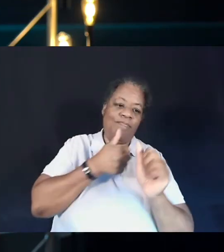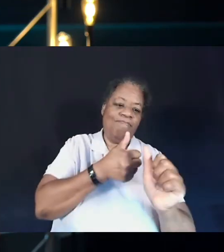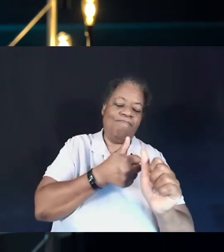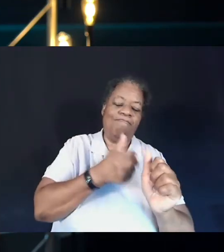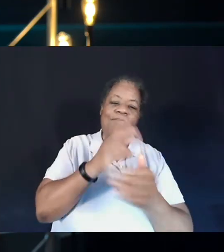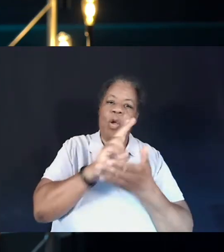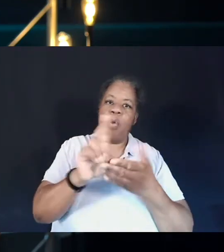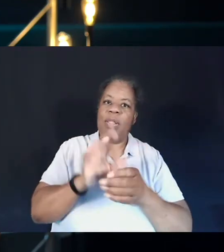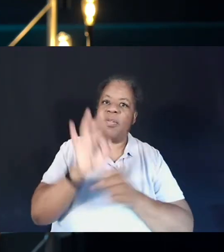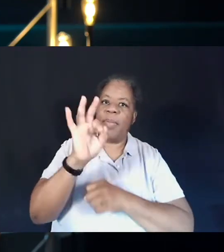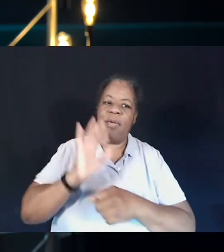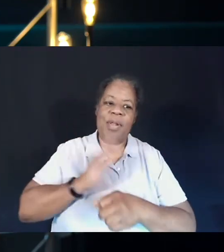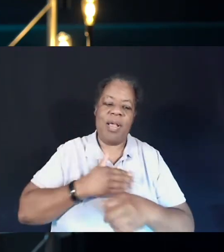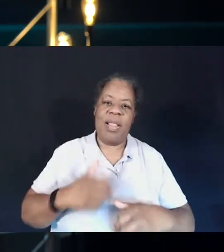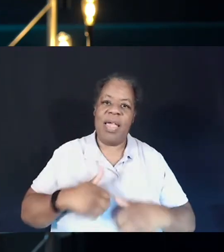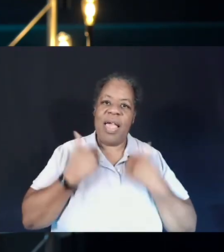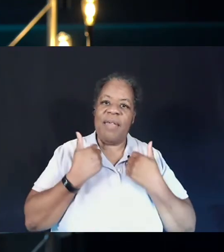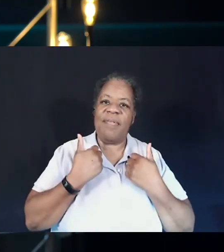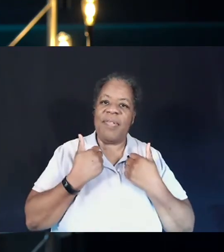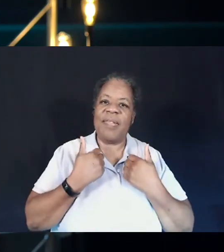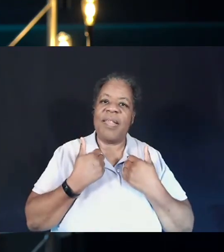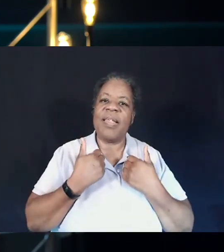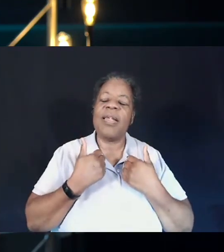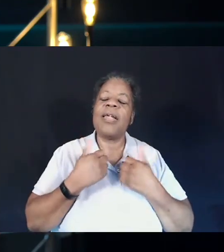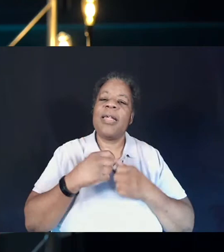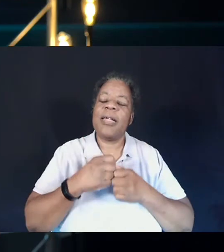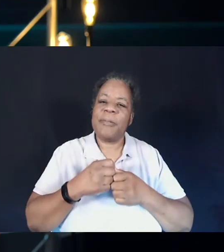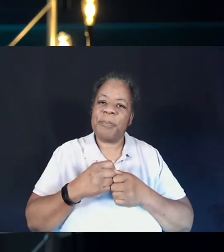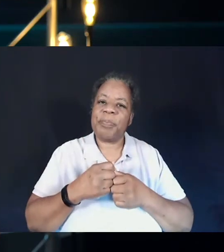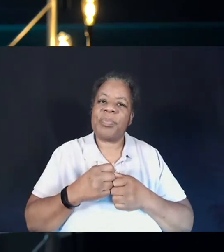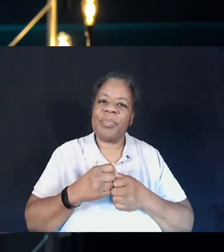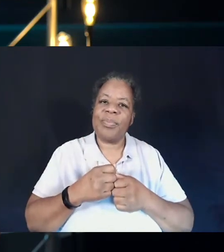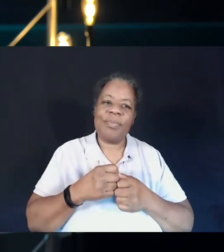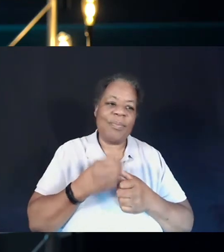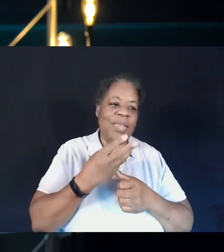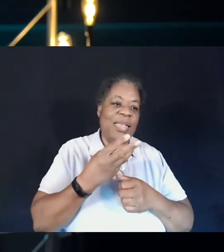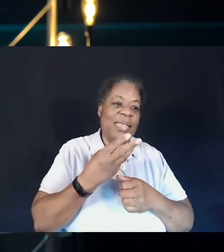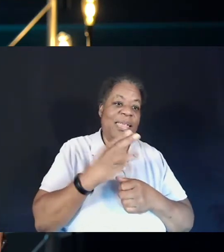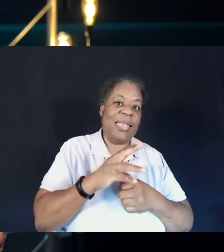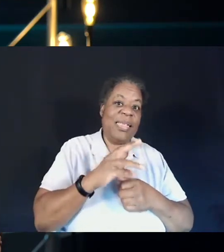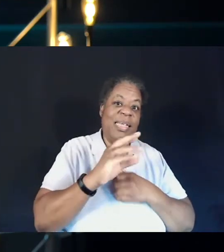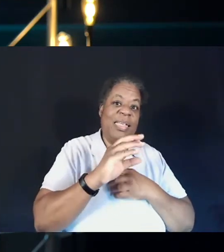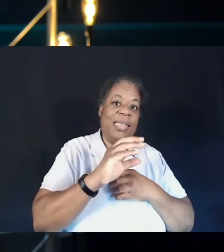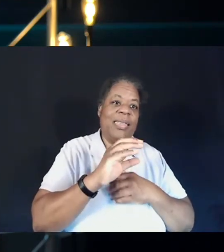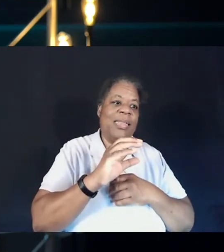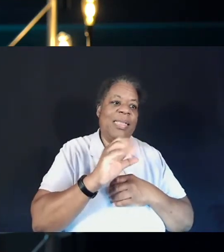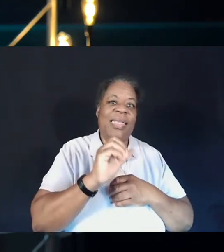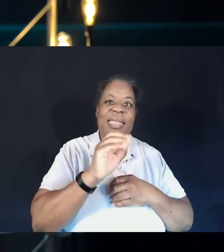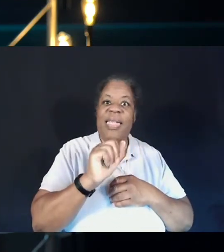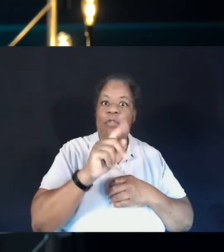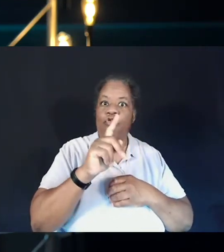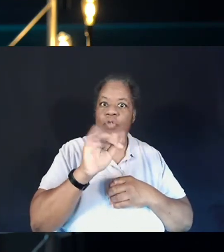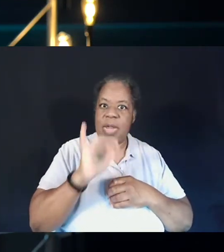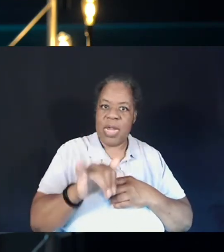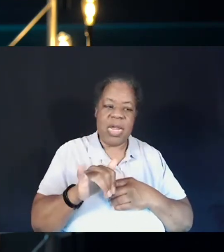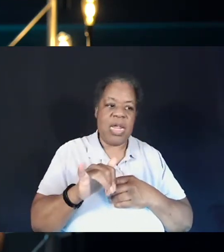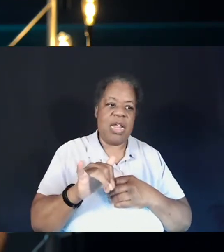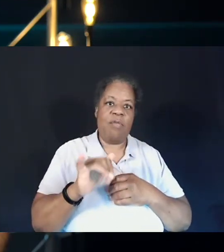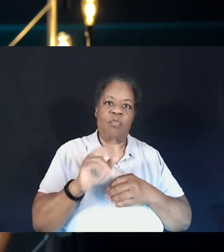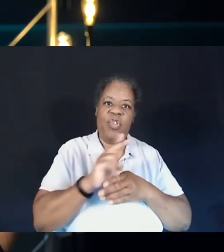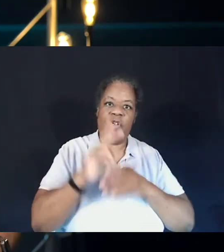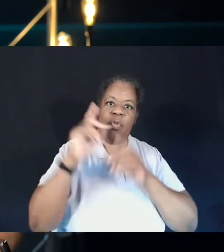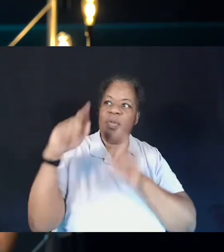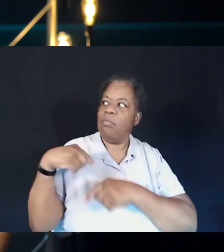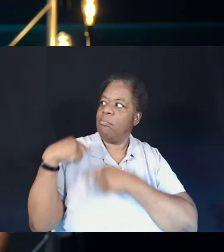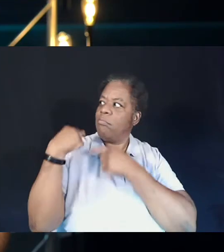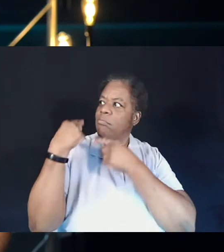that was first outlined by Ignatius Loyola in the 16th century. And it's still practiced by countless Christians today, which is amazing.